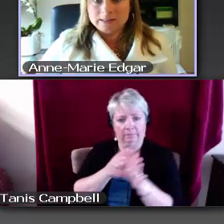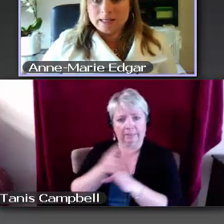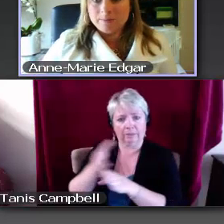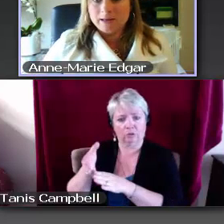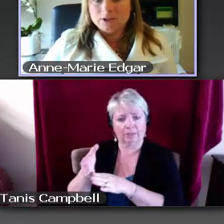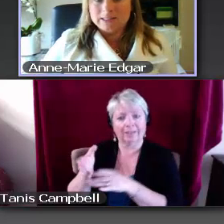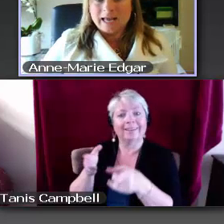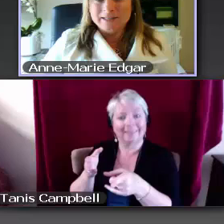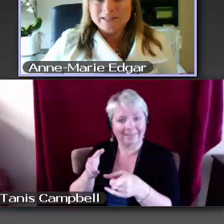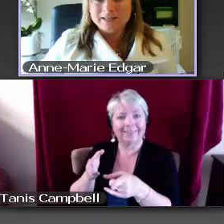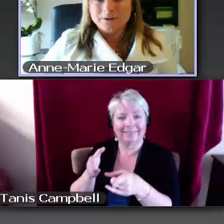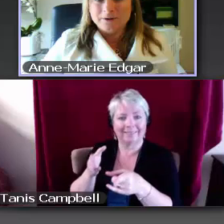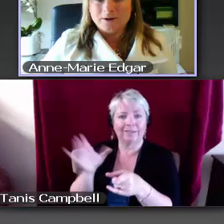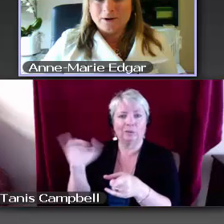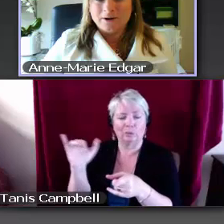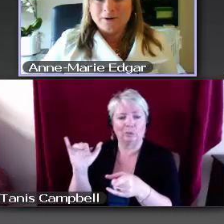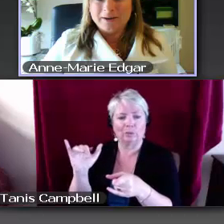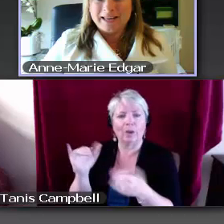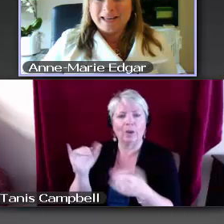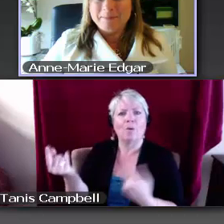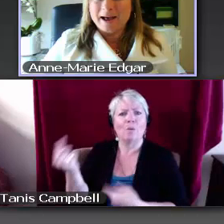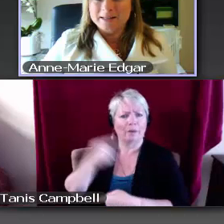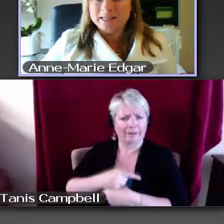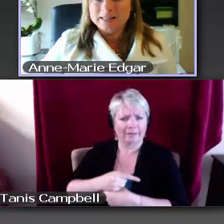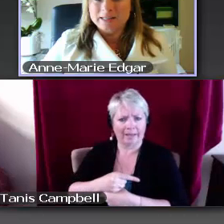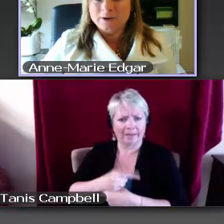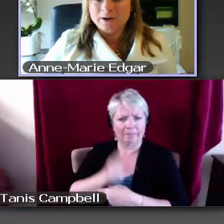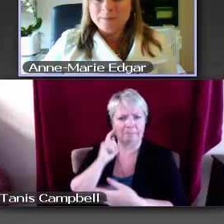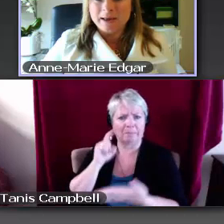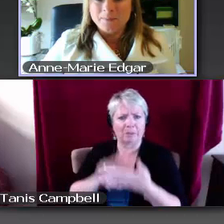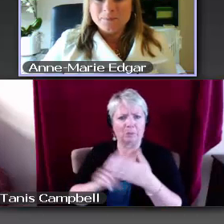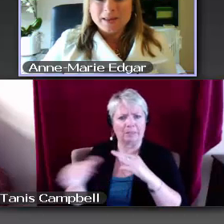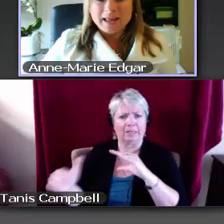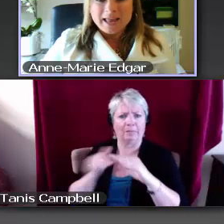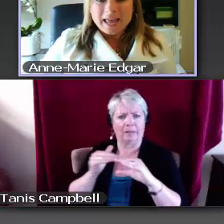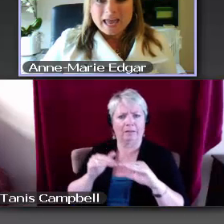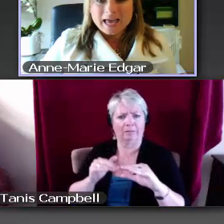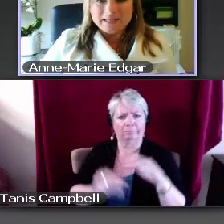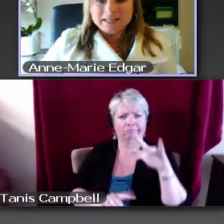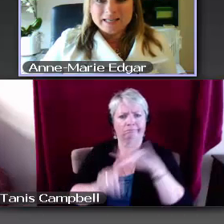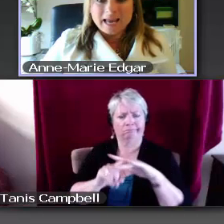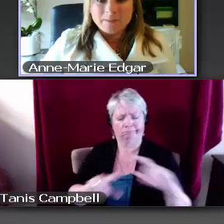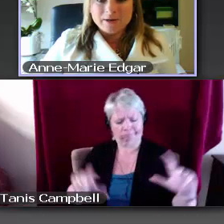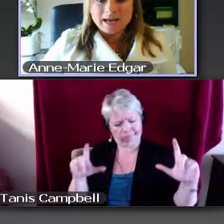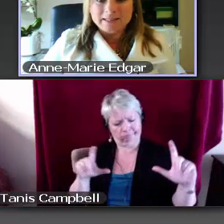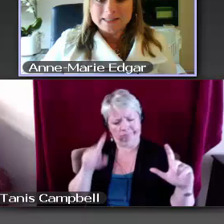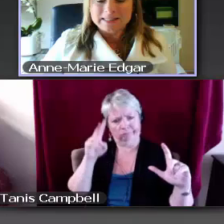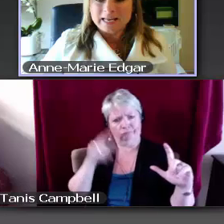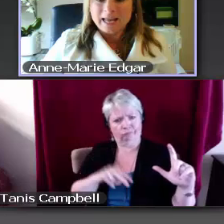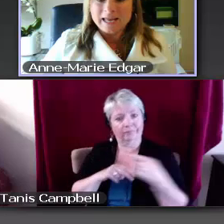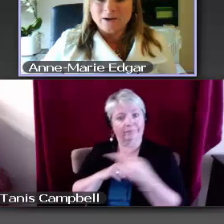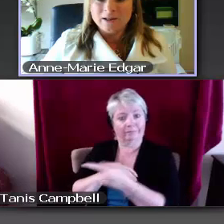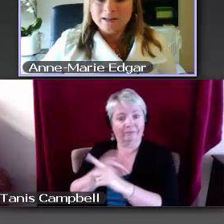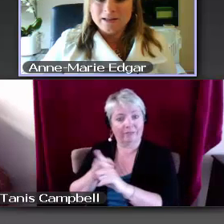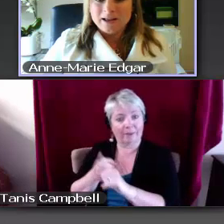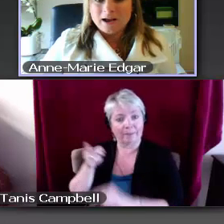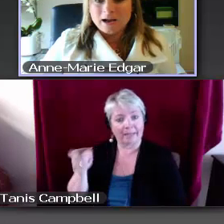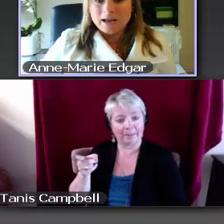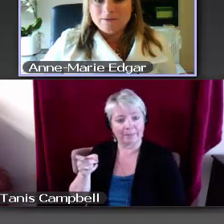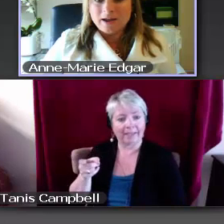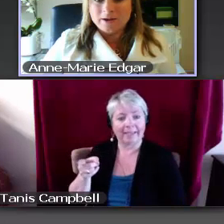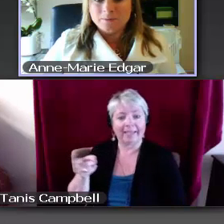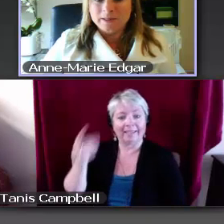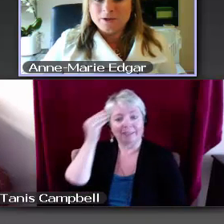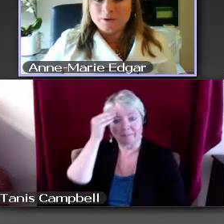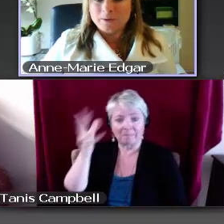day this email just landed in baskets in our email, and Cameron had to say, "Hey all,